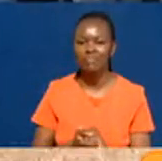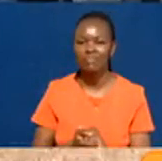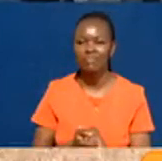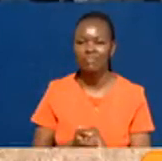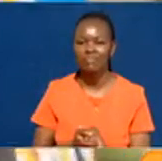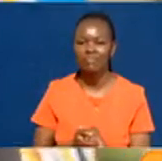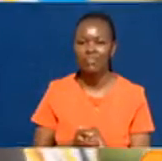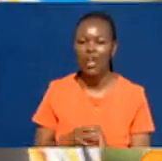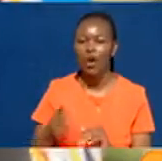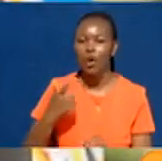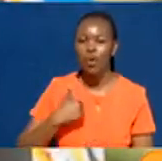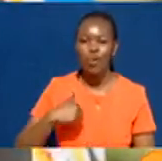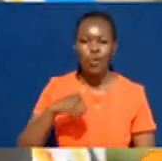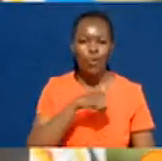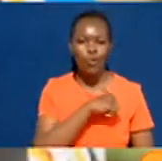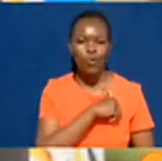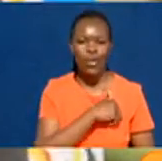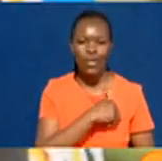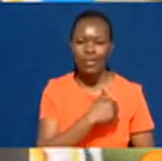we have not.